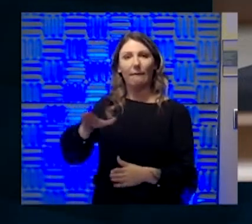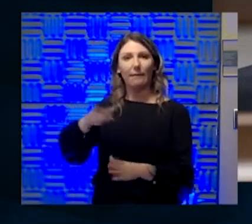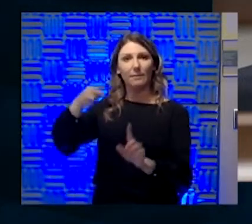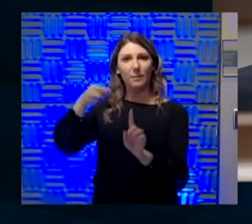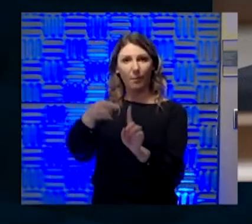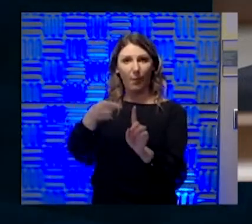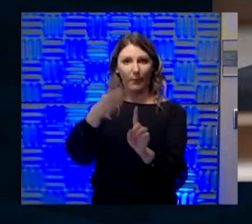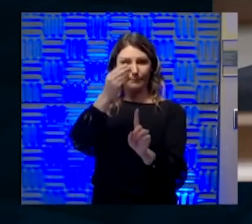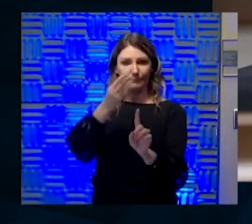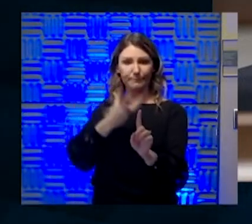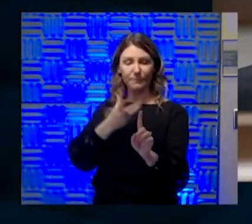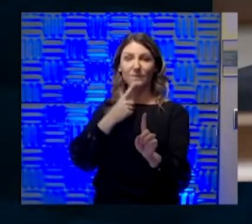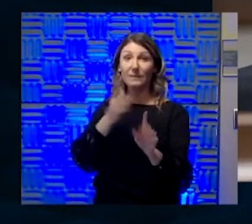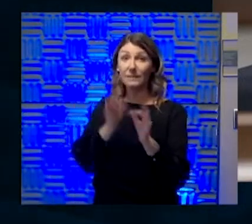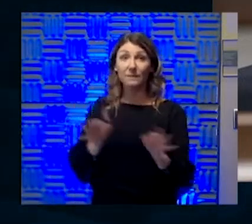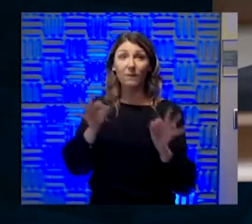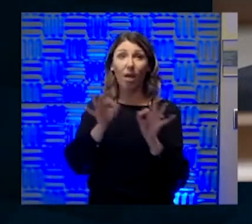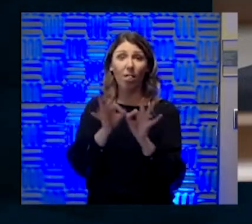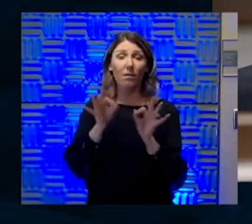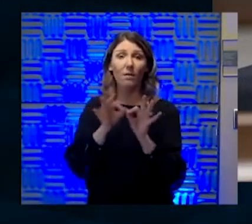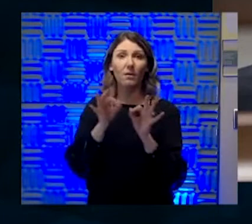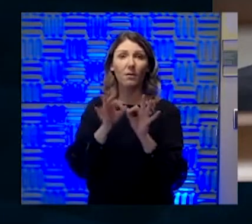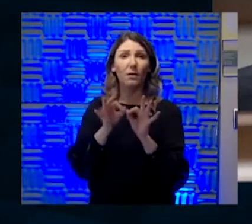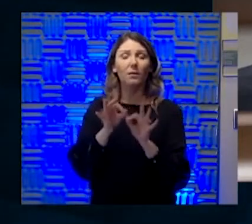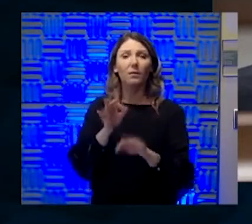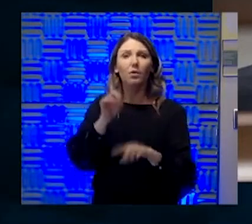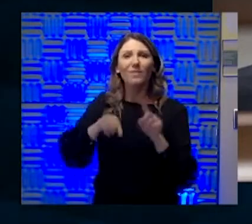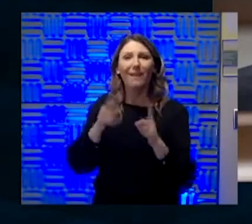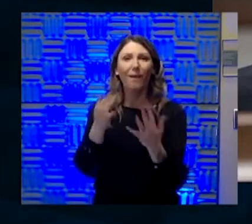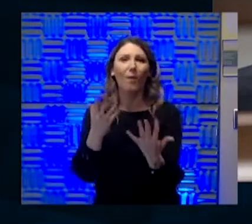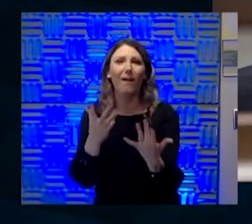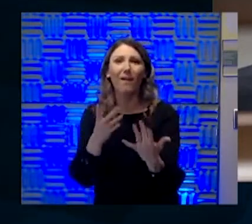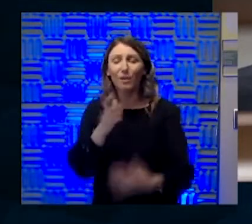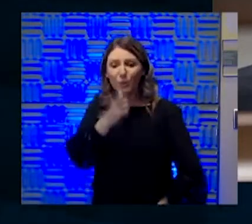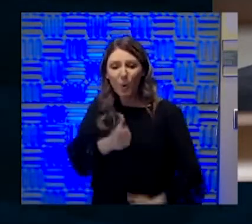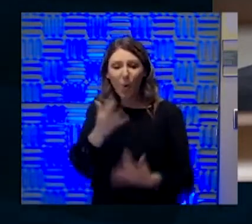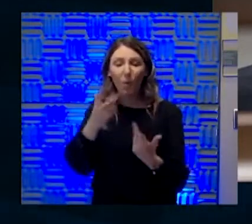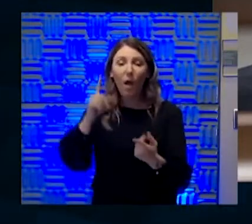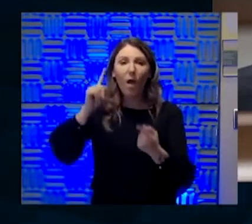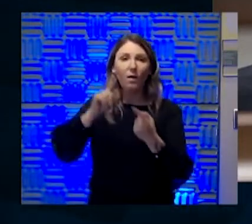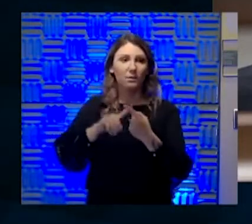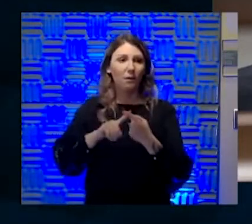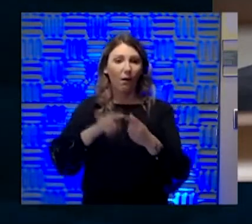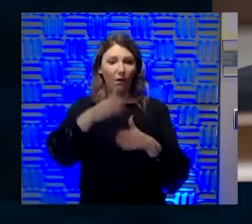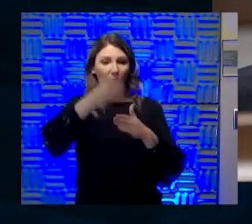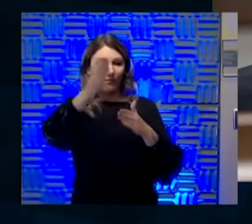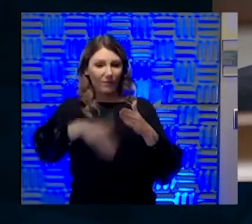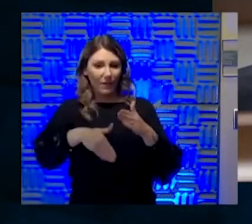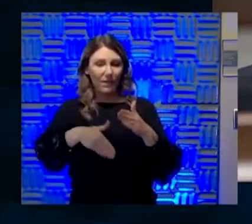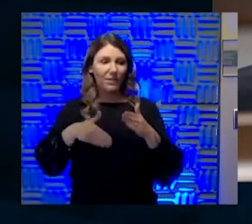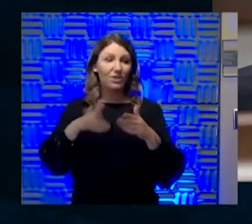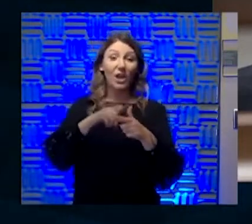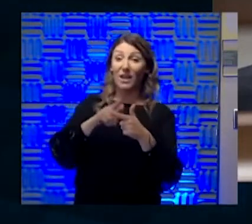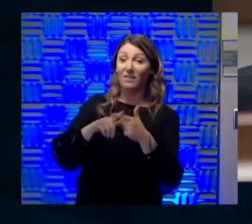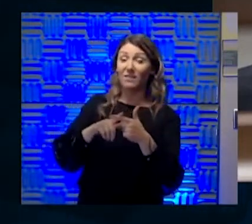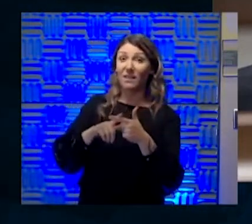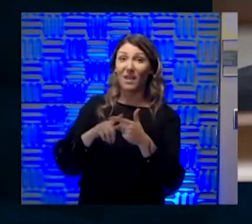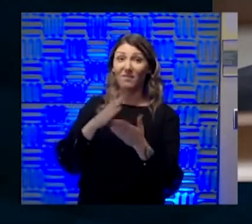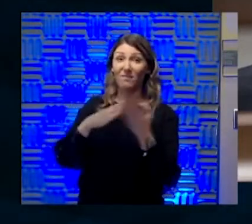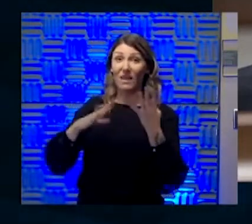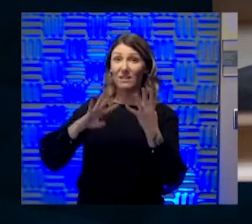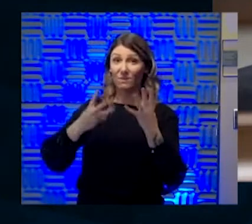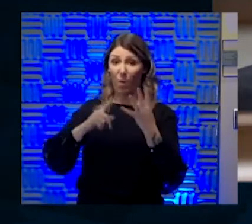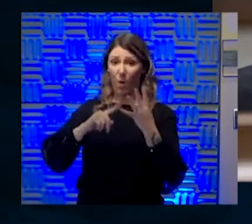think is valid and has caught my attention, is don't wait. Don't wait till you think this is over. In phase 4, assuming that there is a